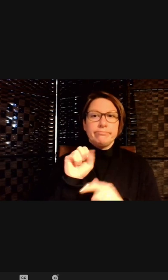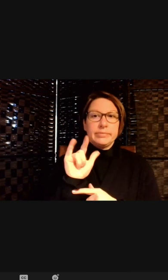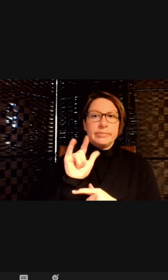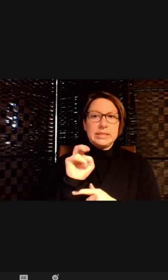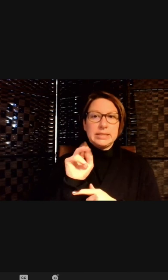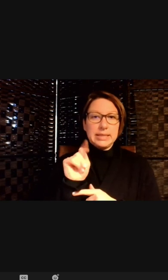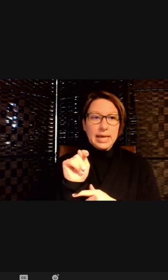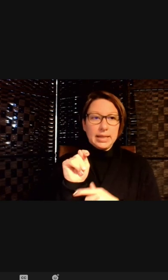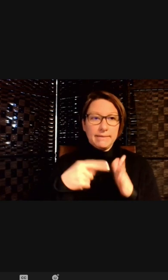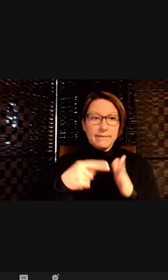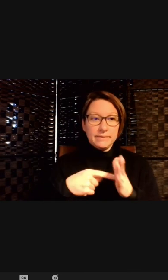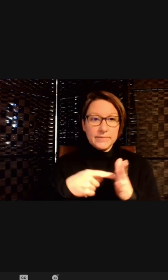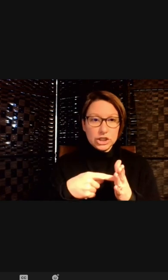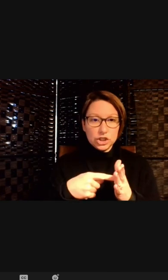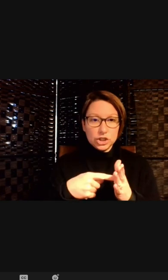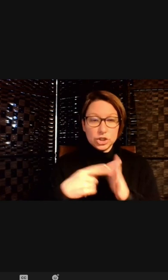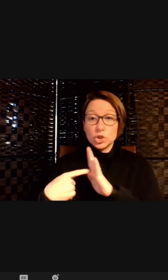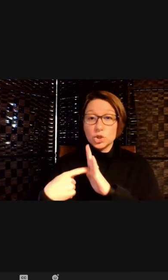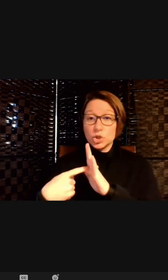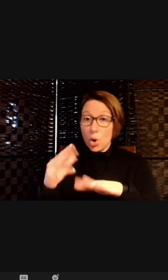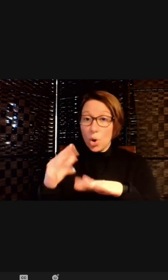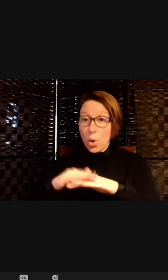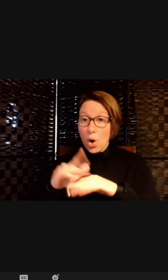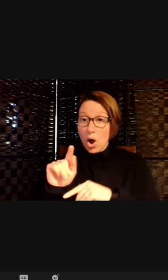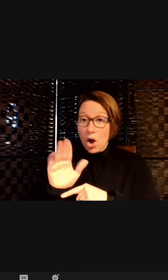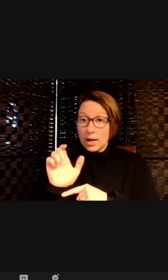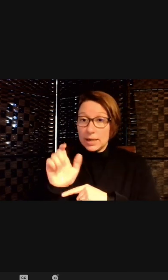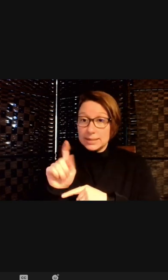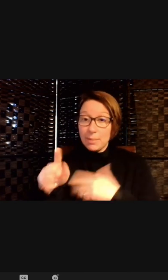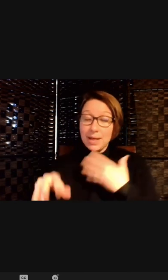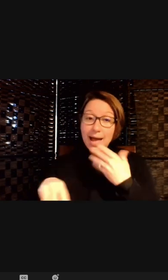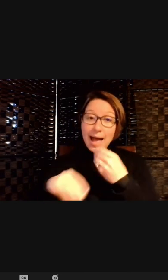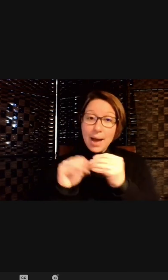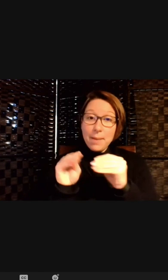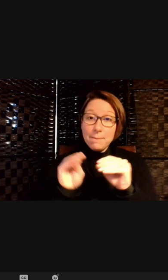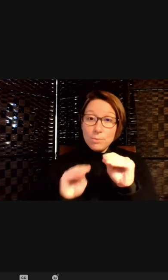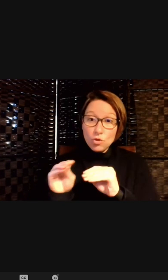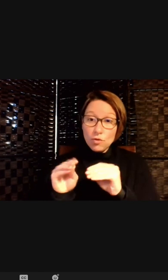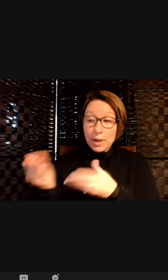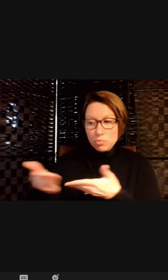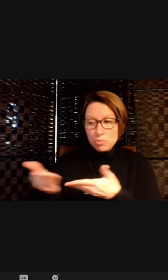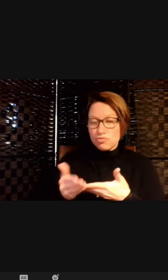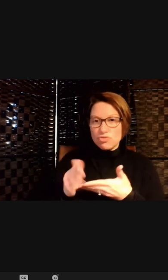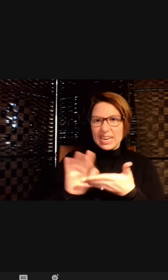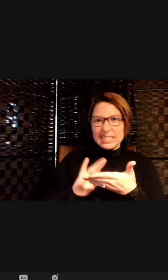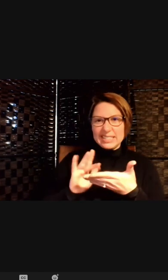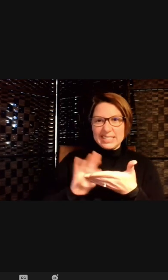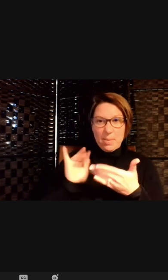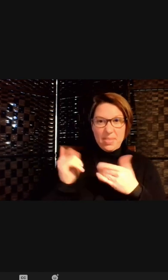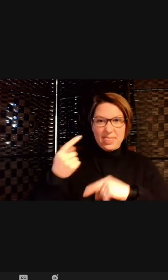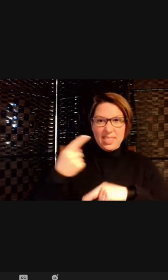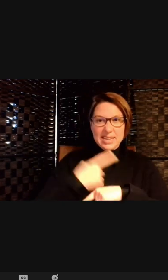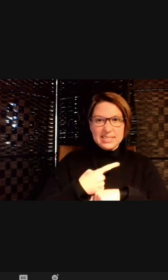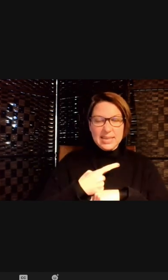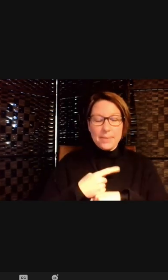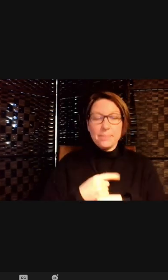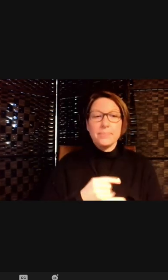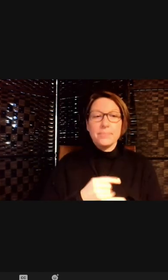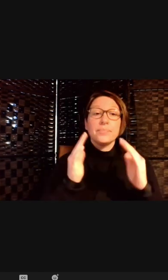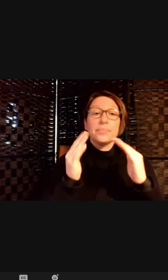a tablet and add movement as necessary. Bring the tablet to the zoo the day of the field trip. Or D, show